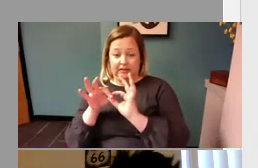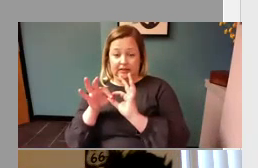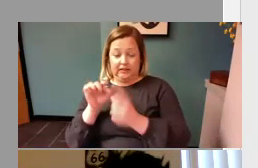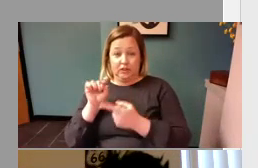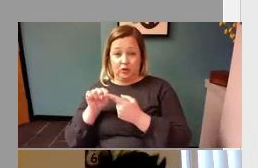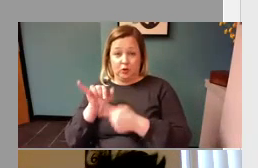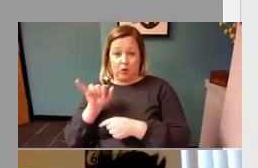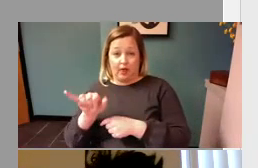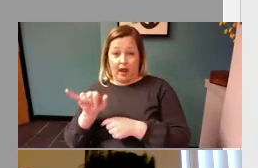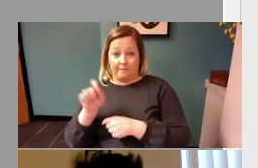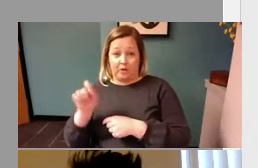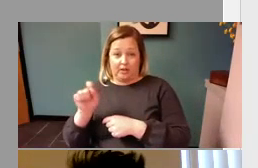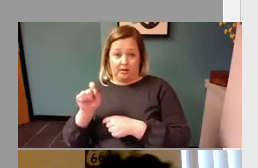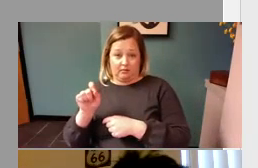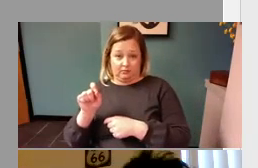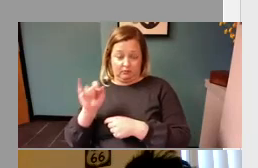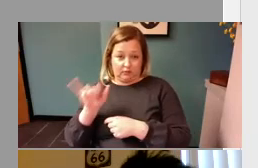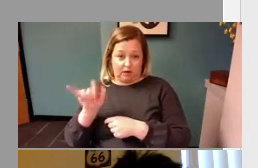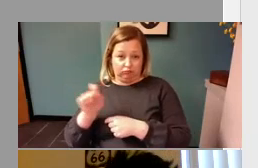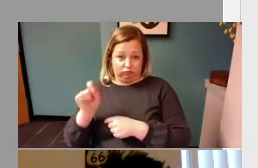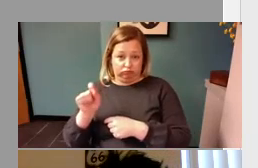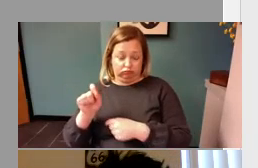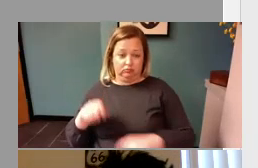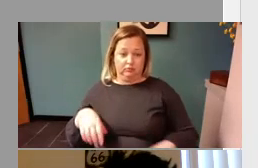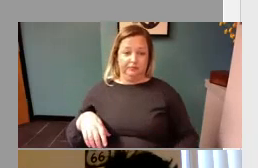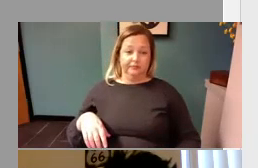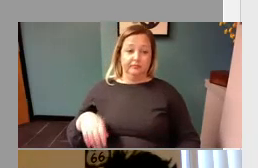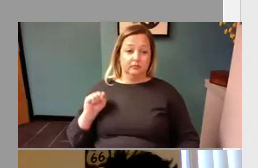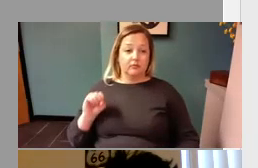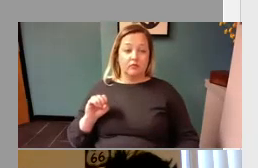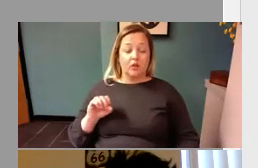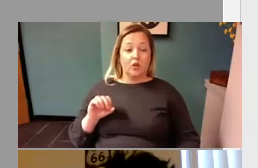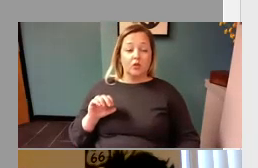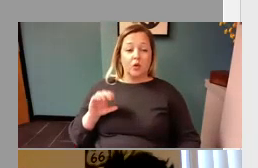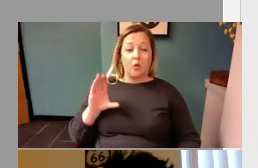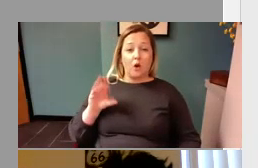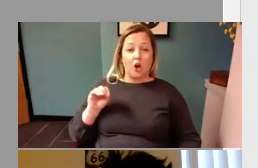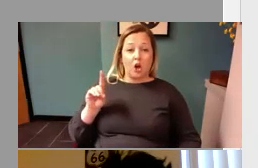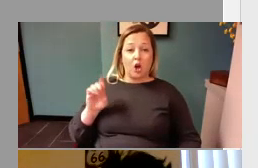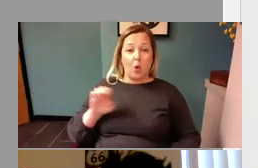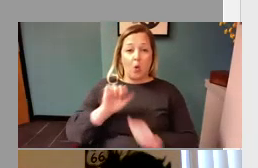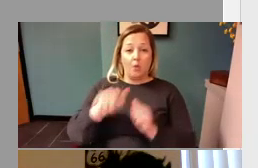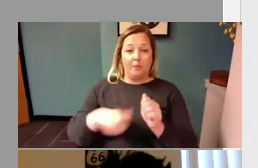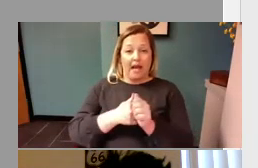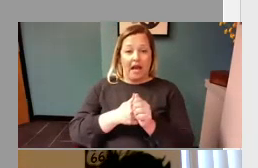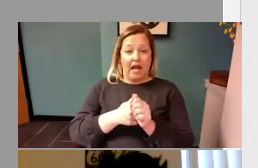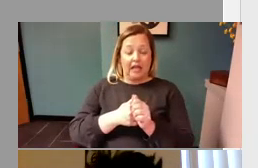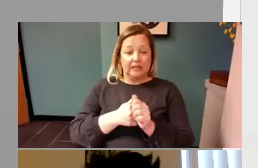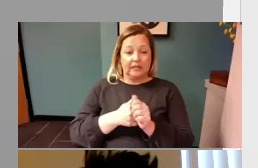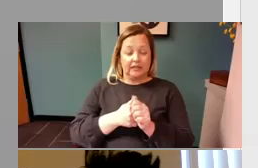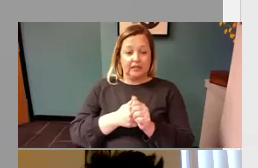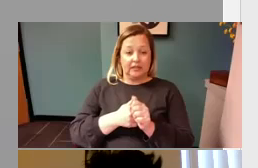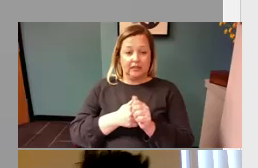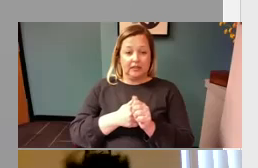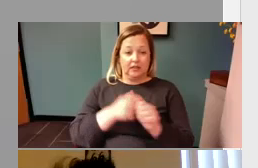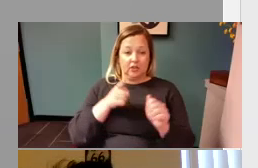well. So the algorithm or the pseudocode behind Prim's algorithm is essentially, let's